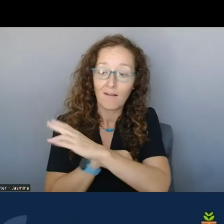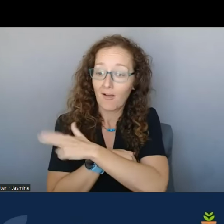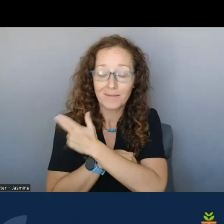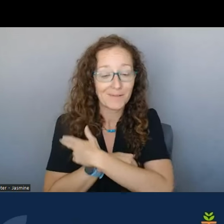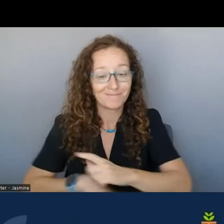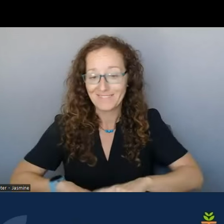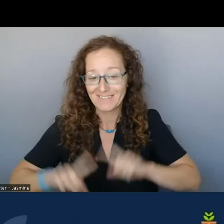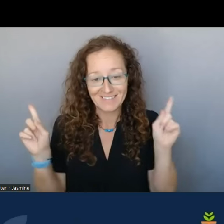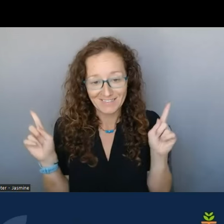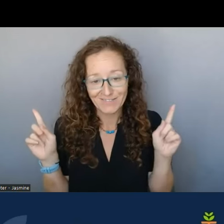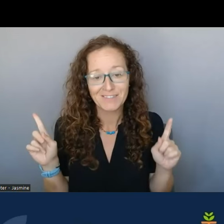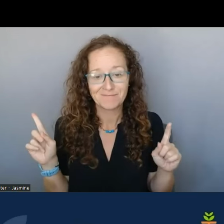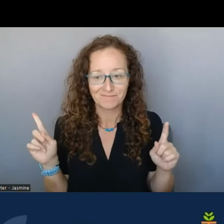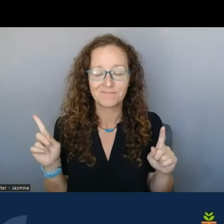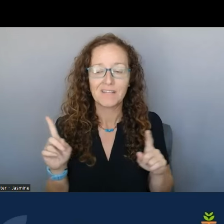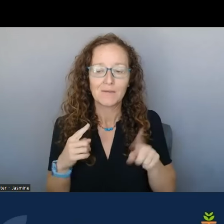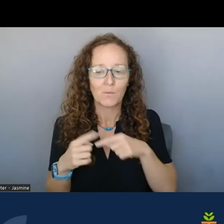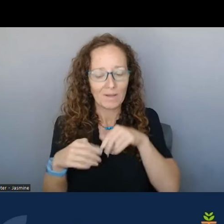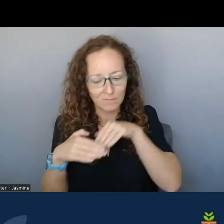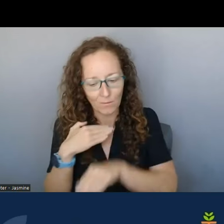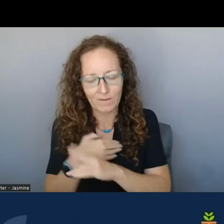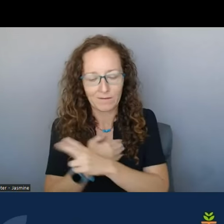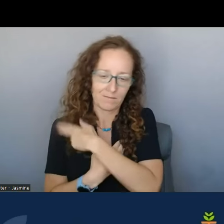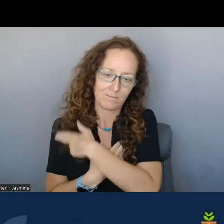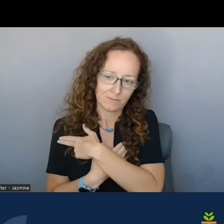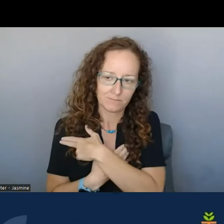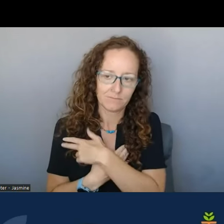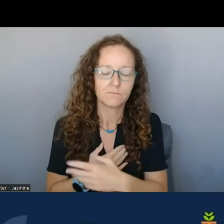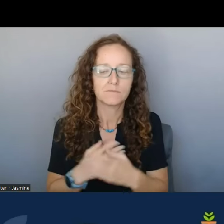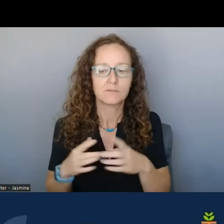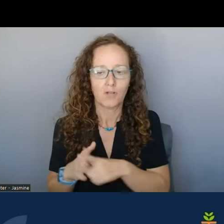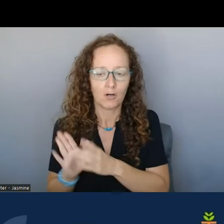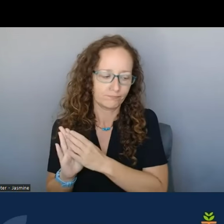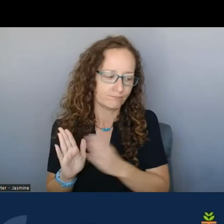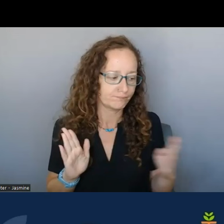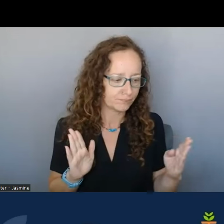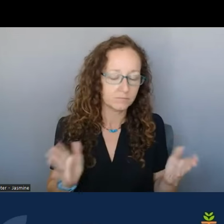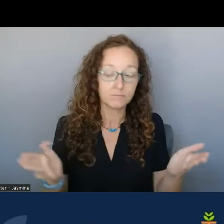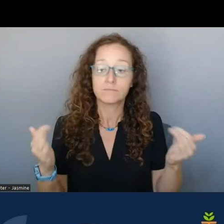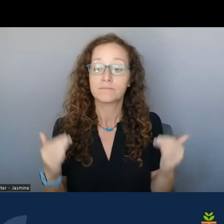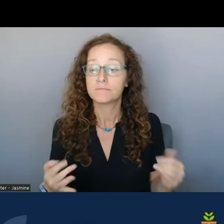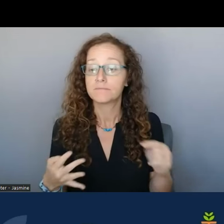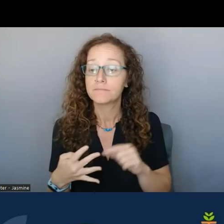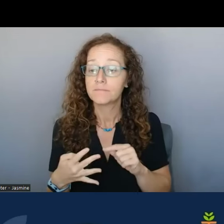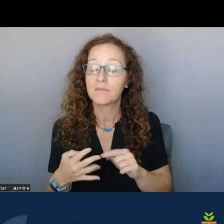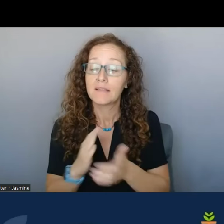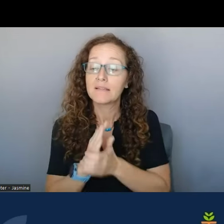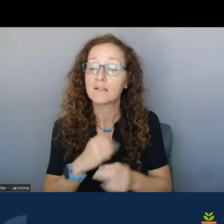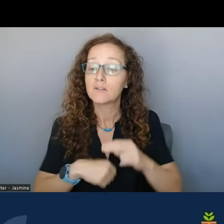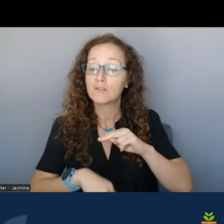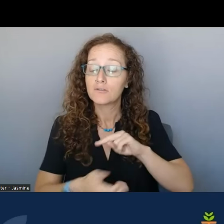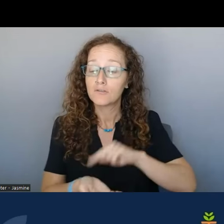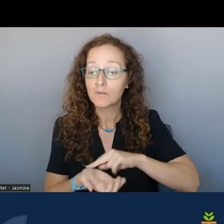For skilled nursing facility coverage, again, some stringent requirements